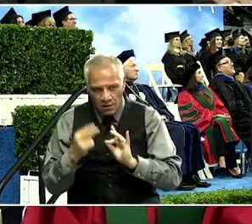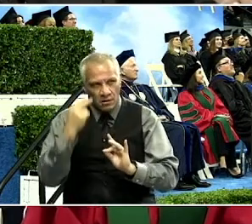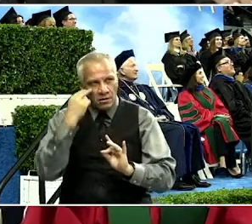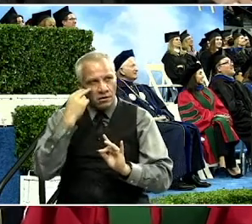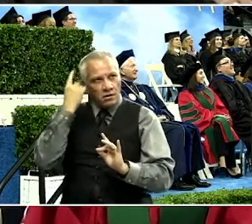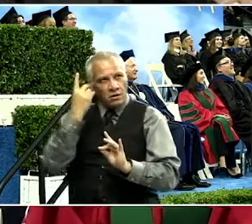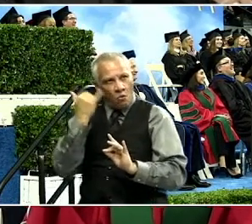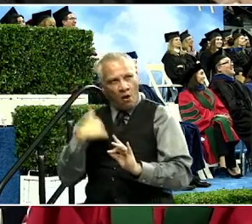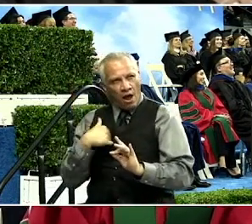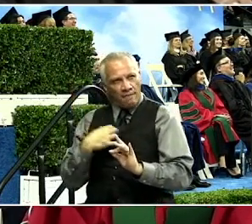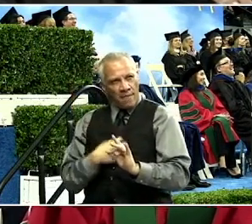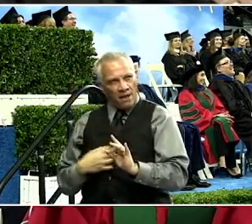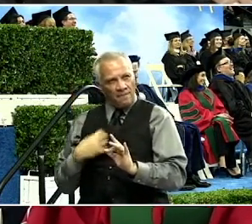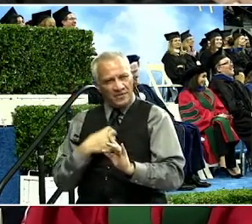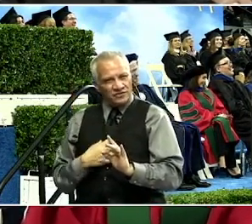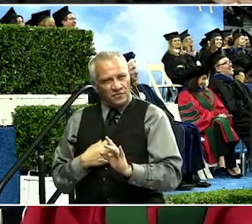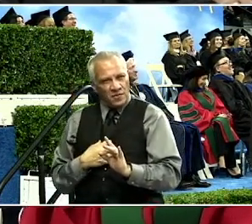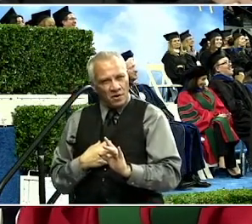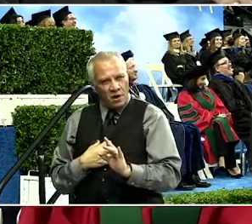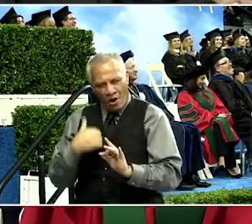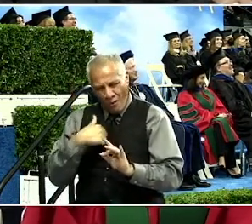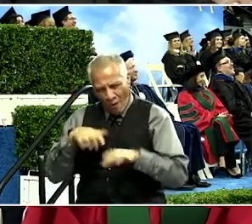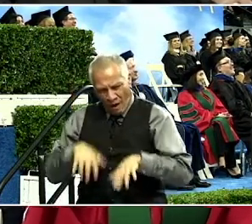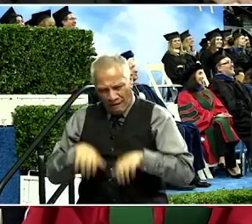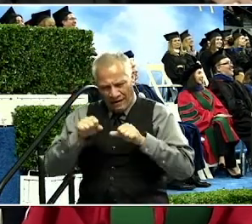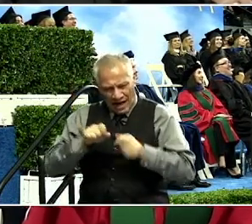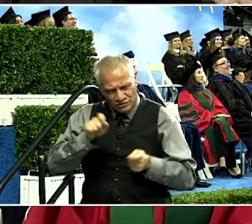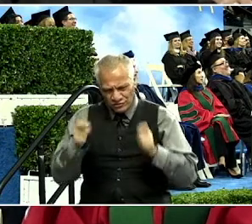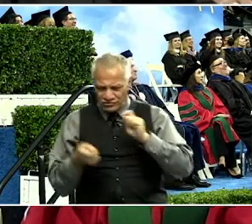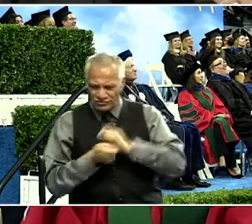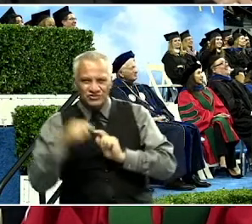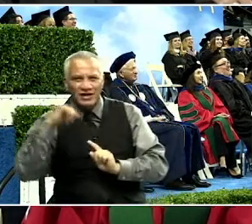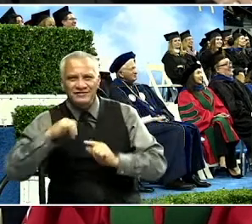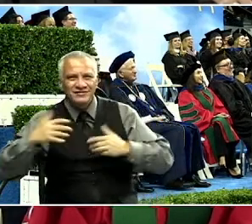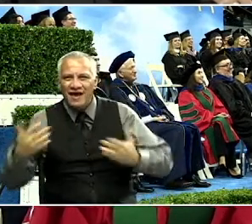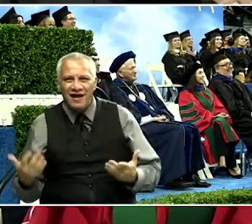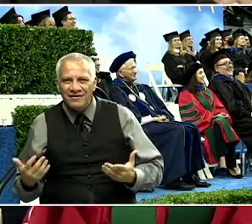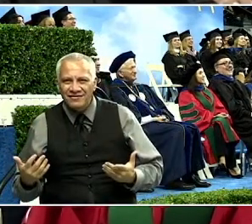miserable? And what actionable steps can I take to fix it?